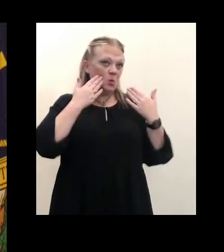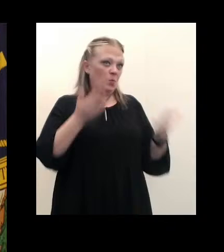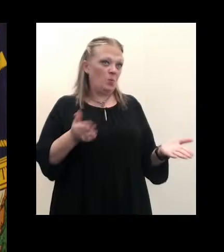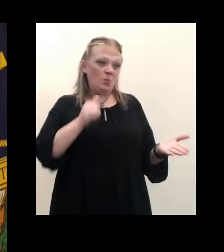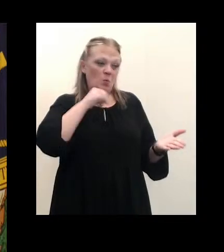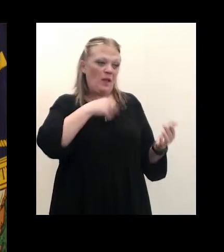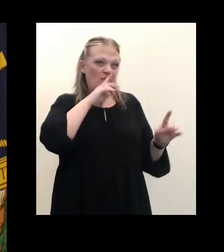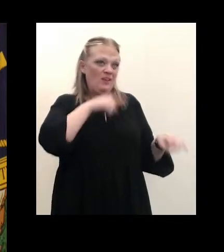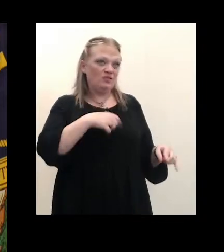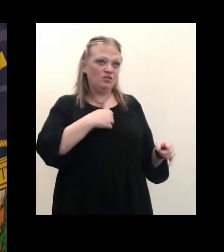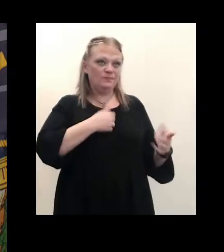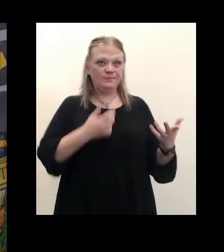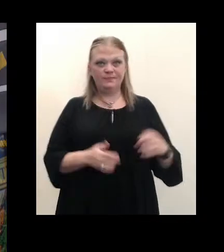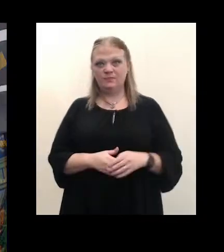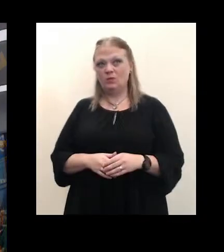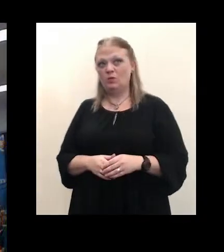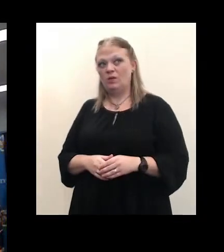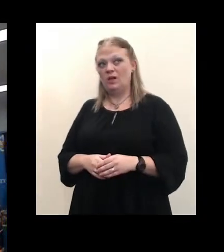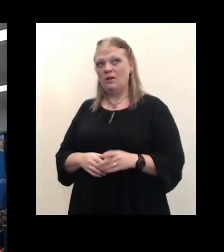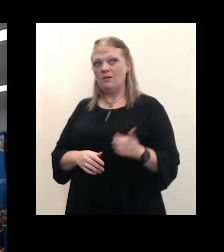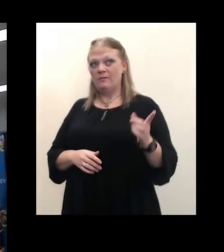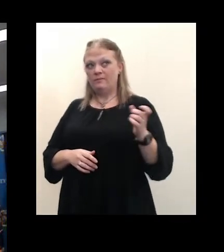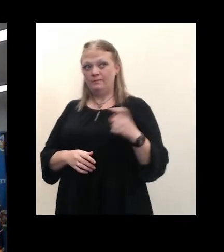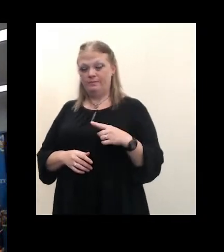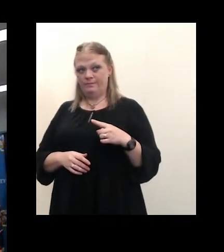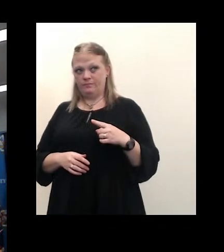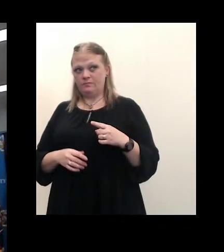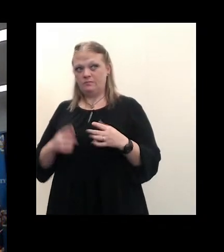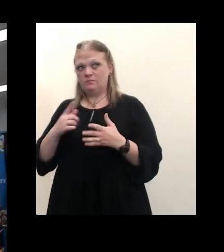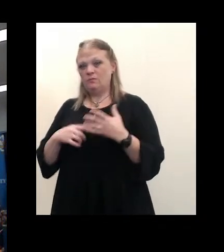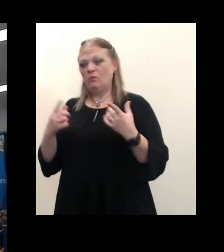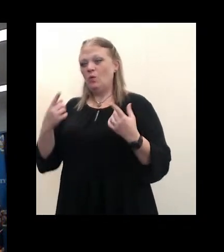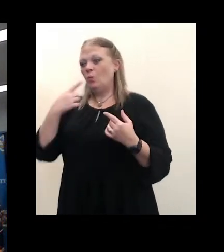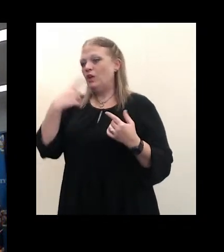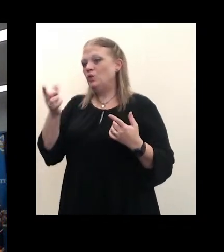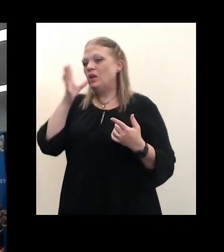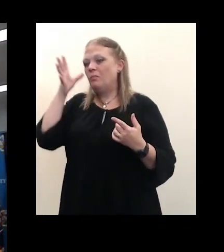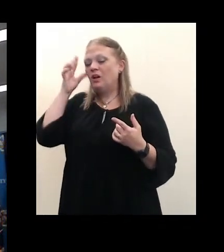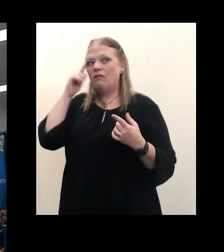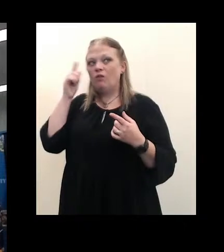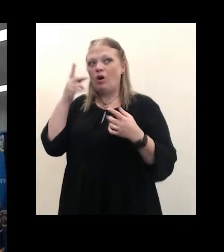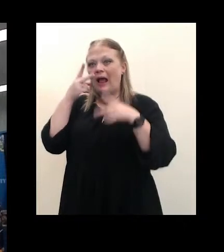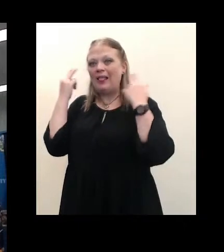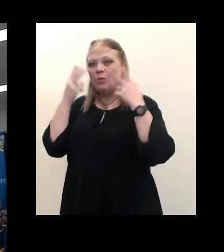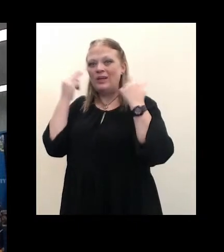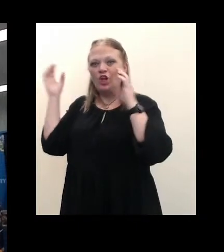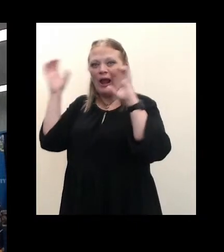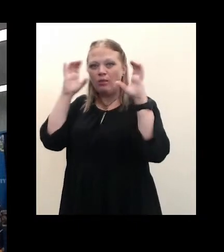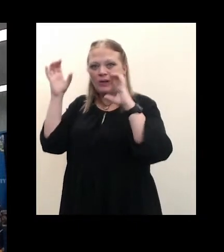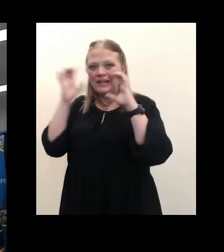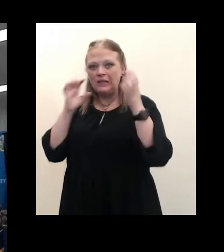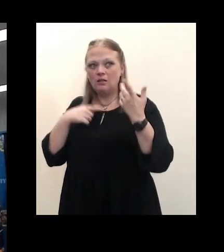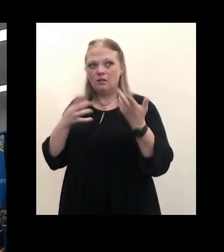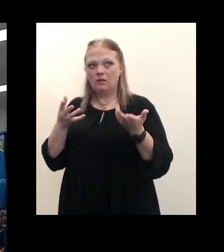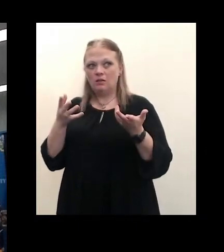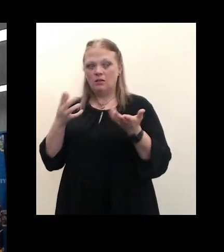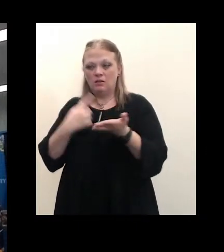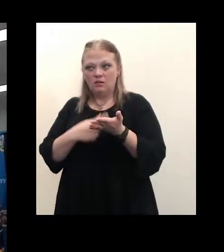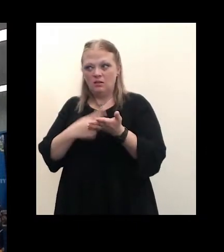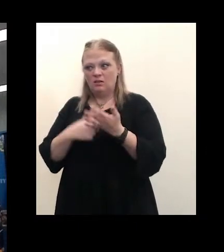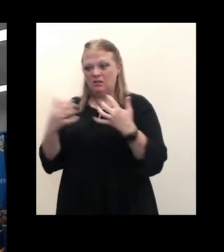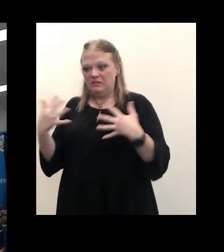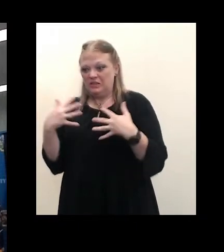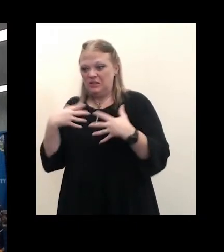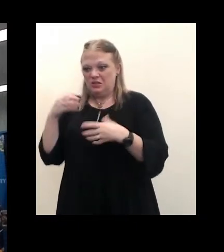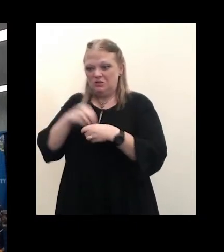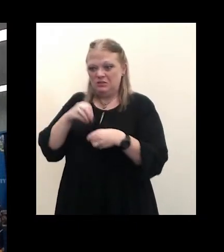Jeff. Eileen? What are you telling parents for Halloween? You talk about the fear of being more indoors for the